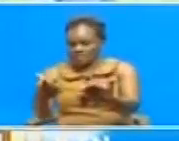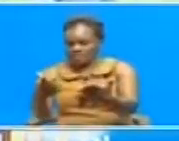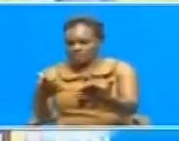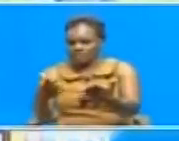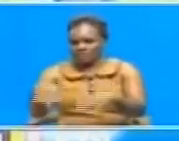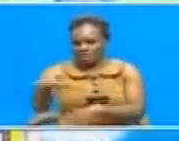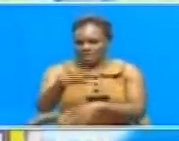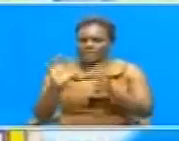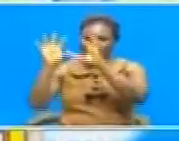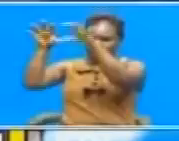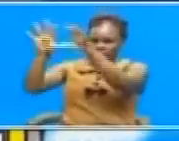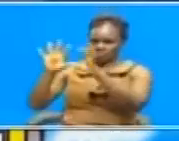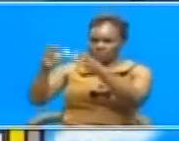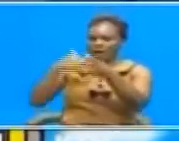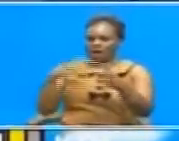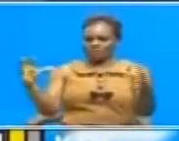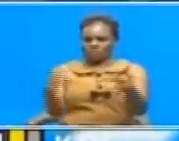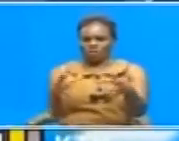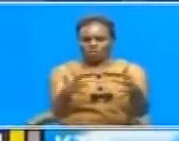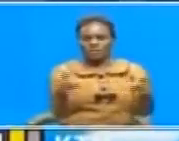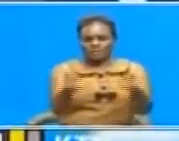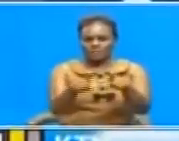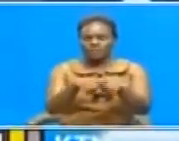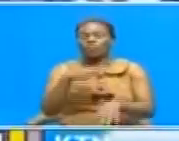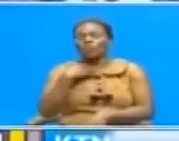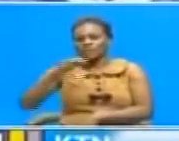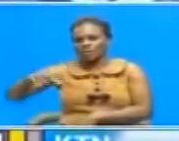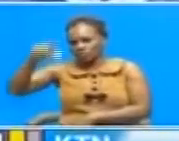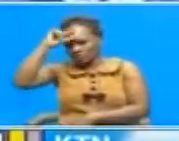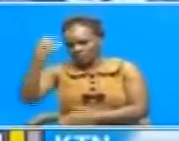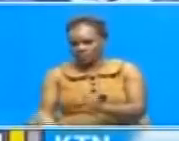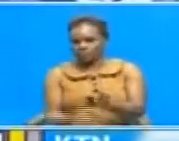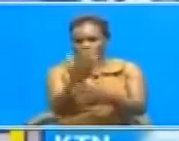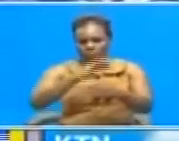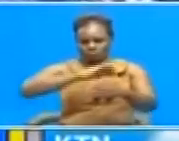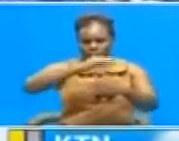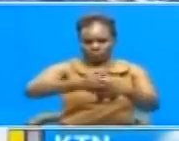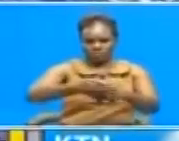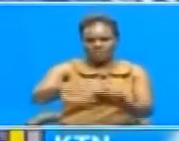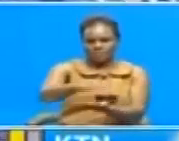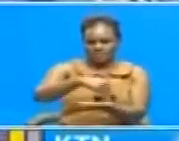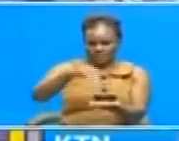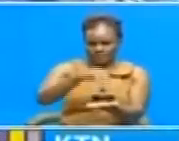pitch, tumeweza kuwanunulia mipira. They also want the county government to set up rehabilitation centers.